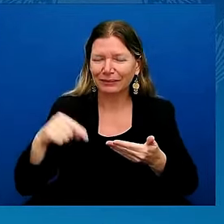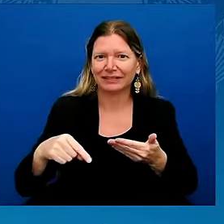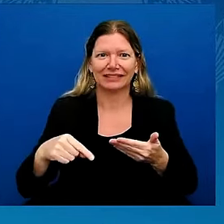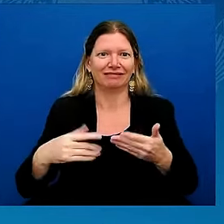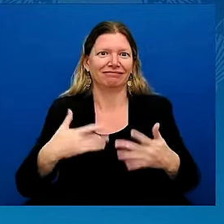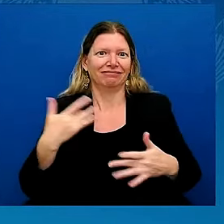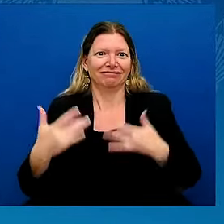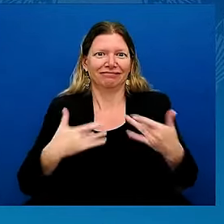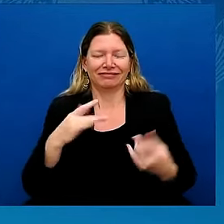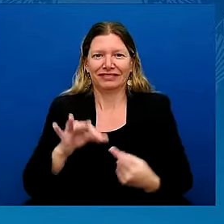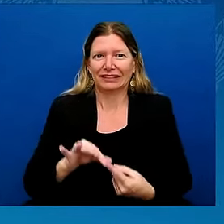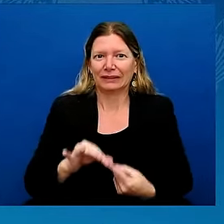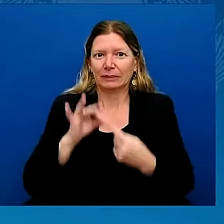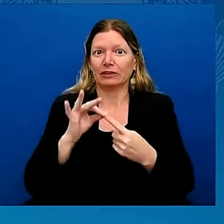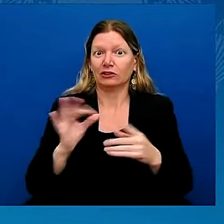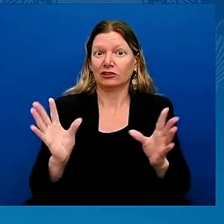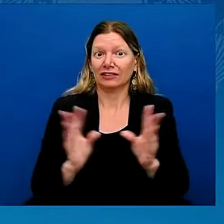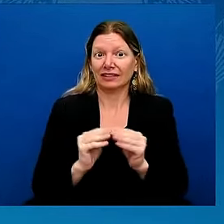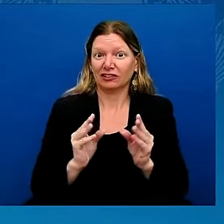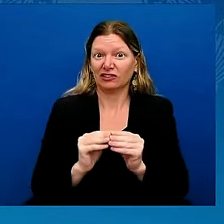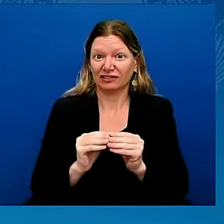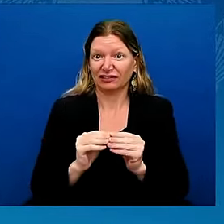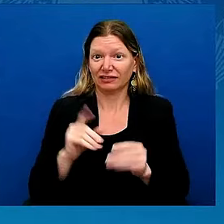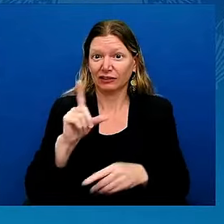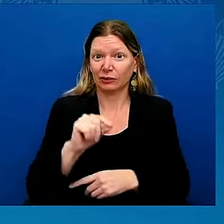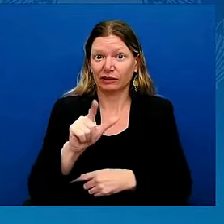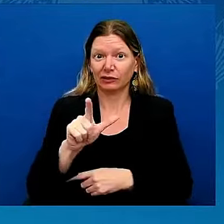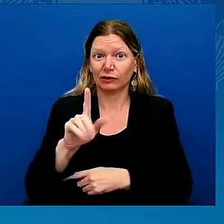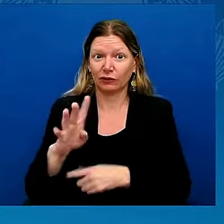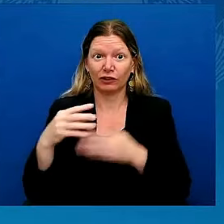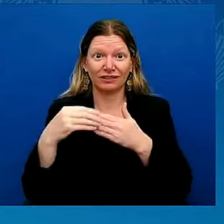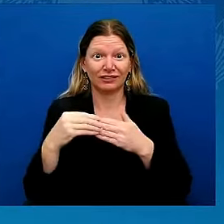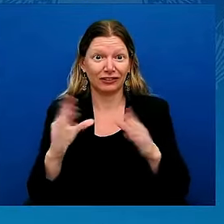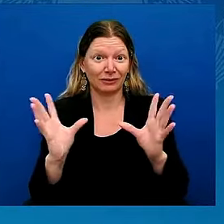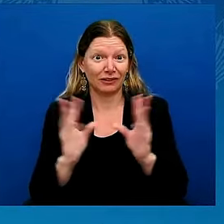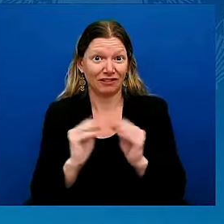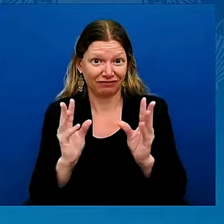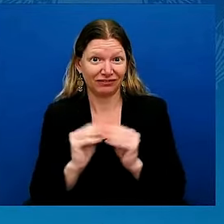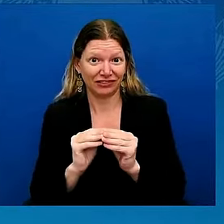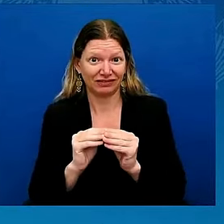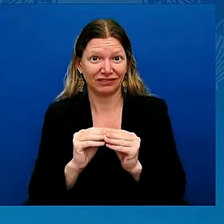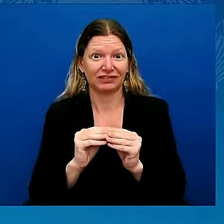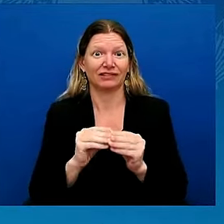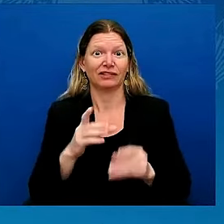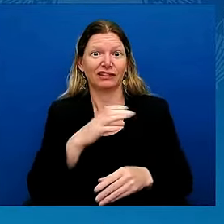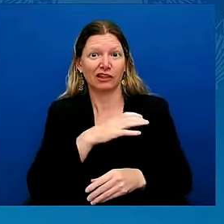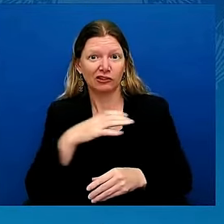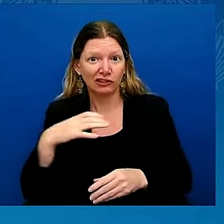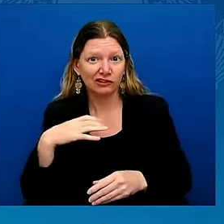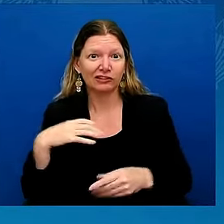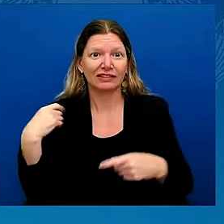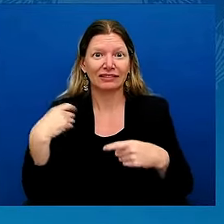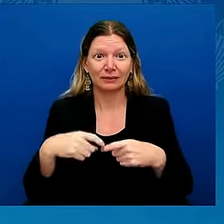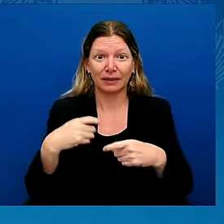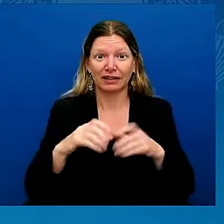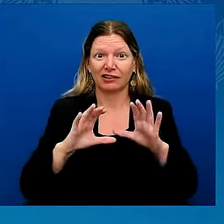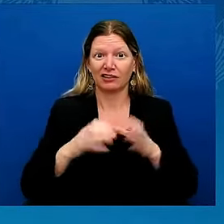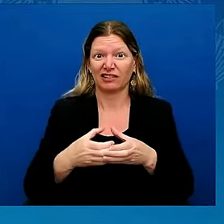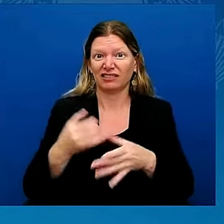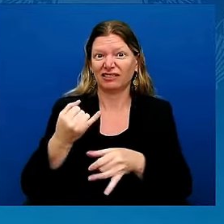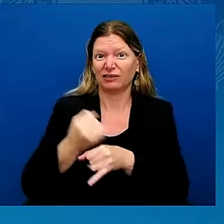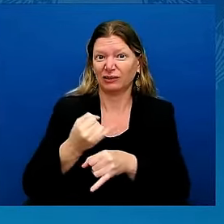the 2024 Leadership Conference of the Congressional Hispanic Caucus Institute. Nobody's here to listen to me, so it is